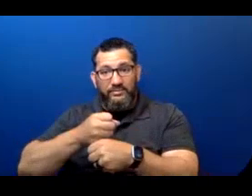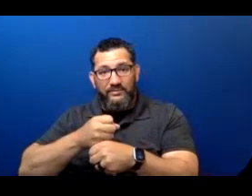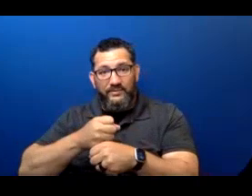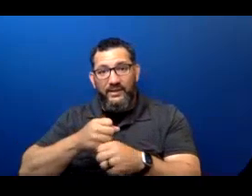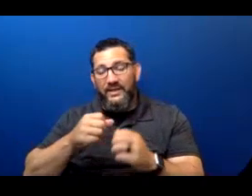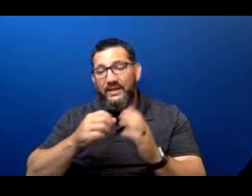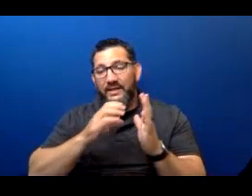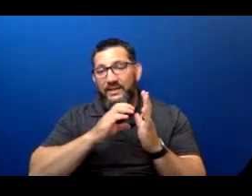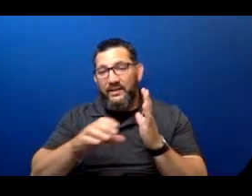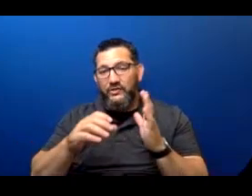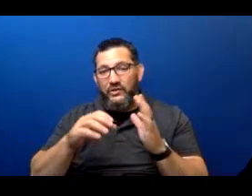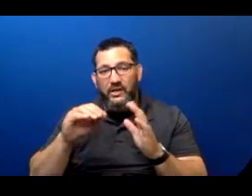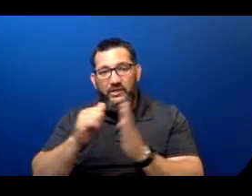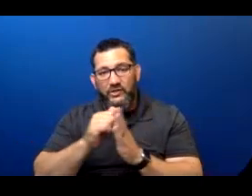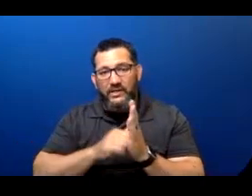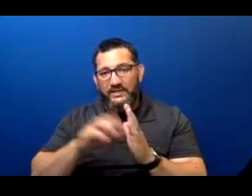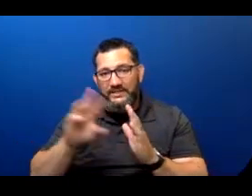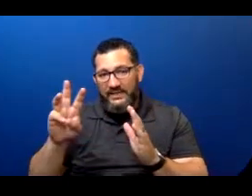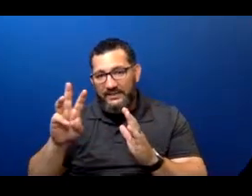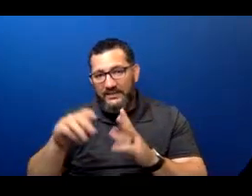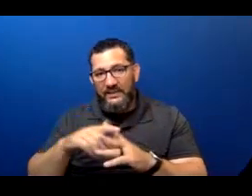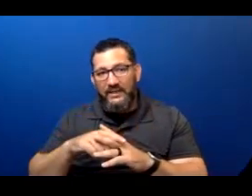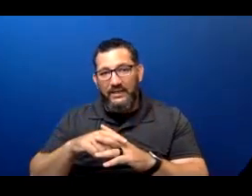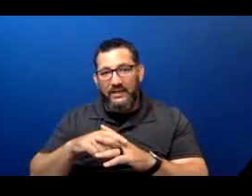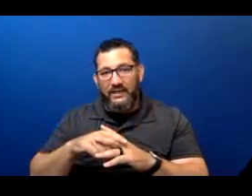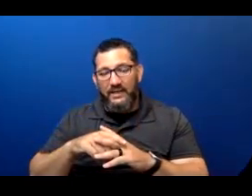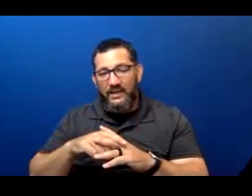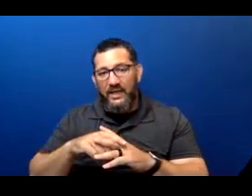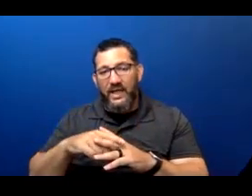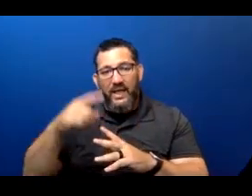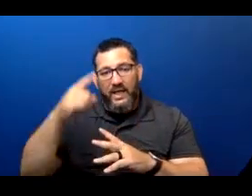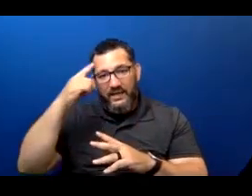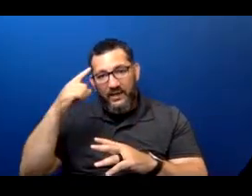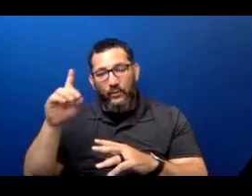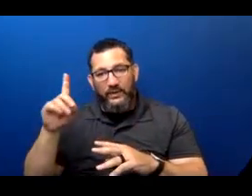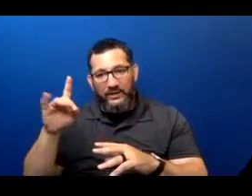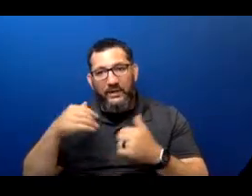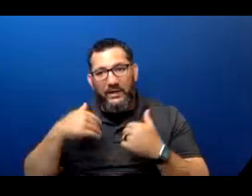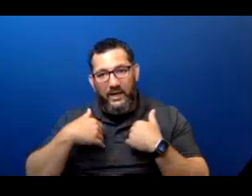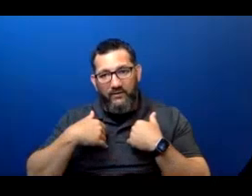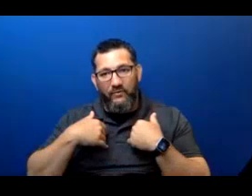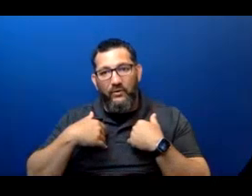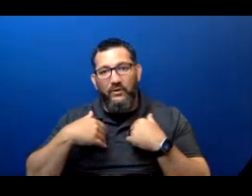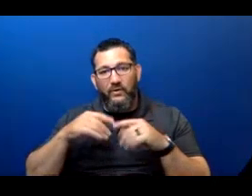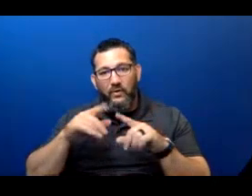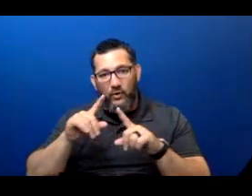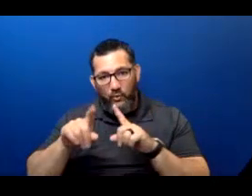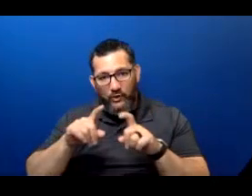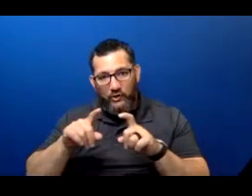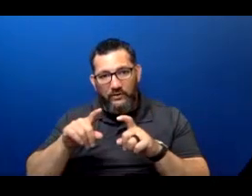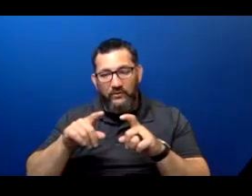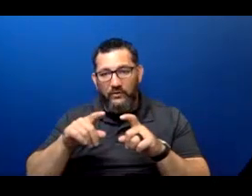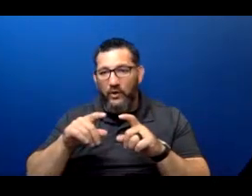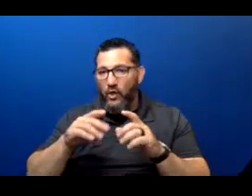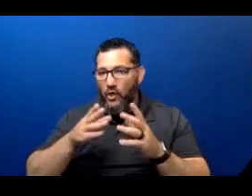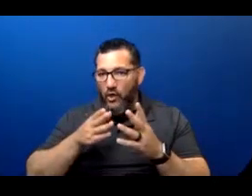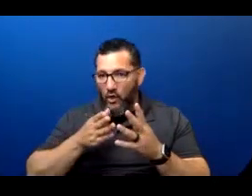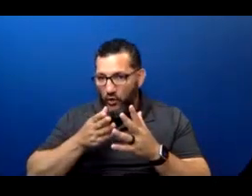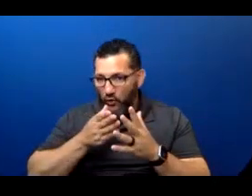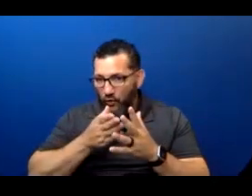section and agenda item number 6. I think that we took took questions pretty thoroughly